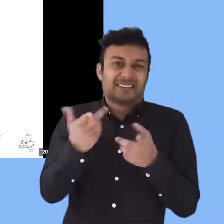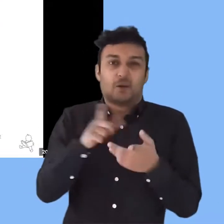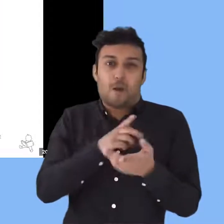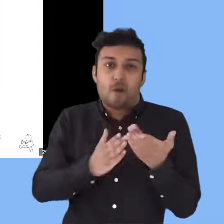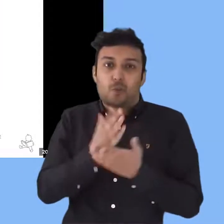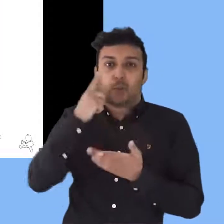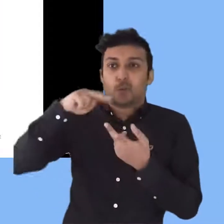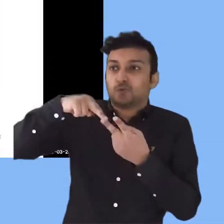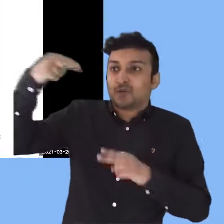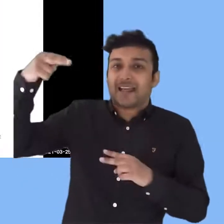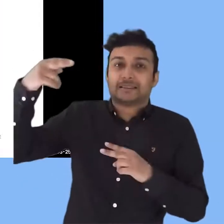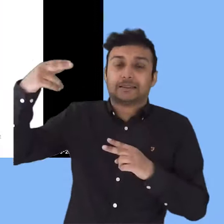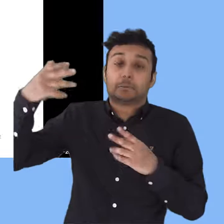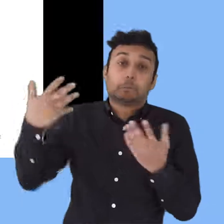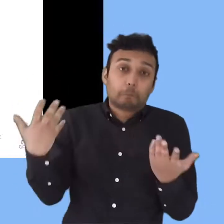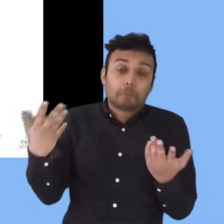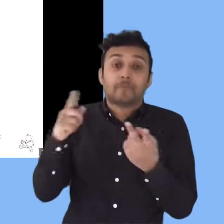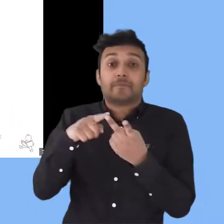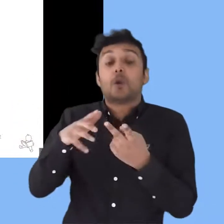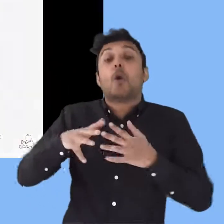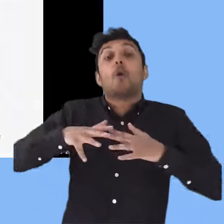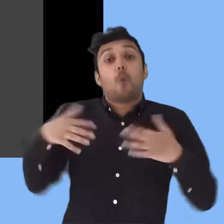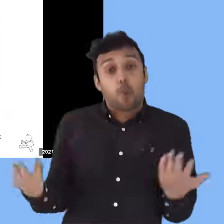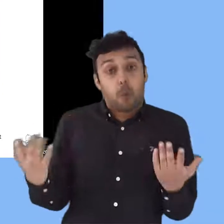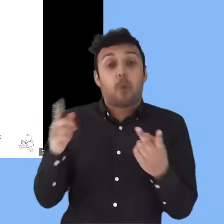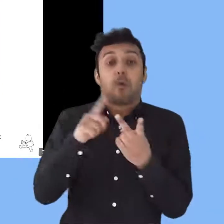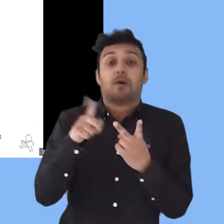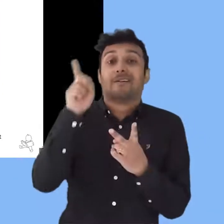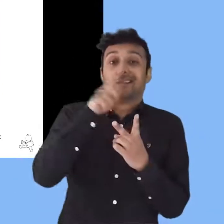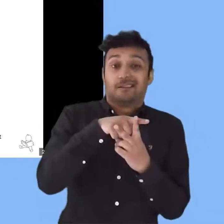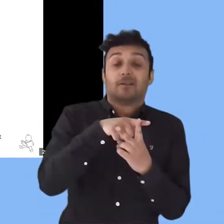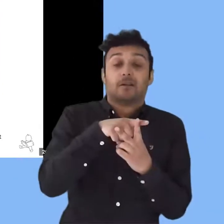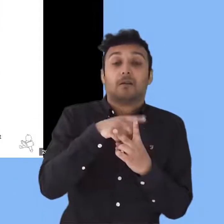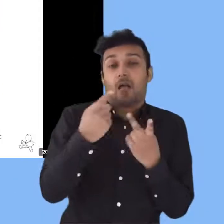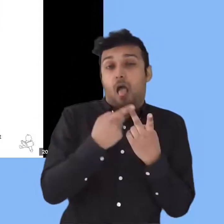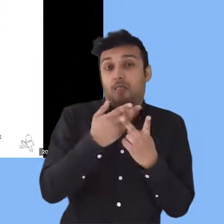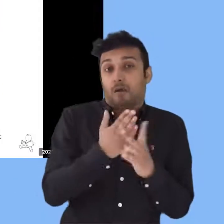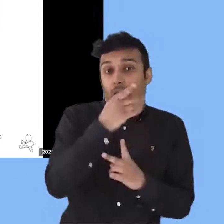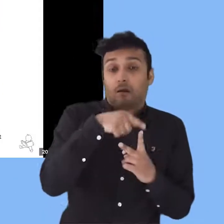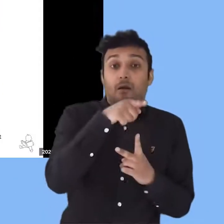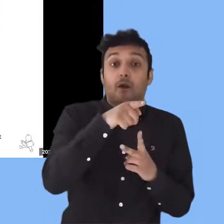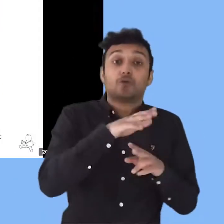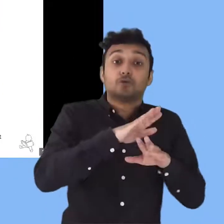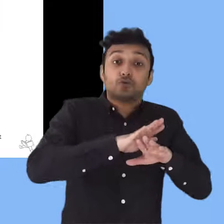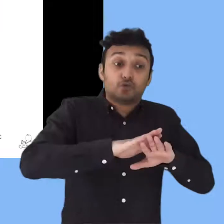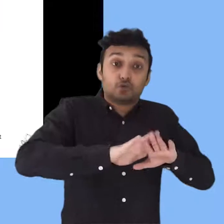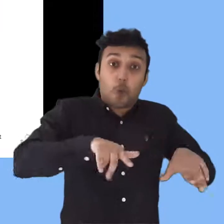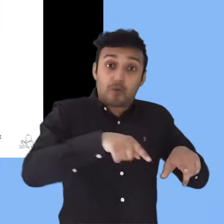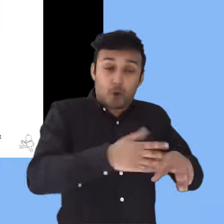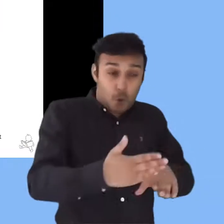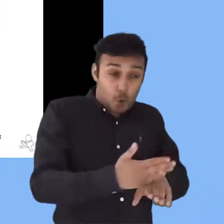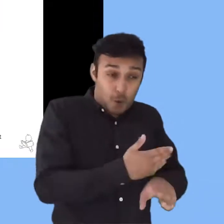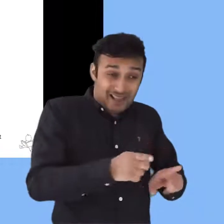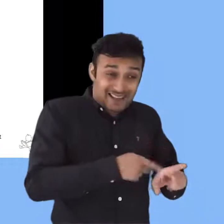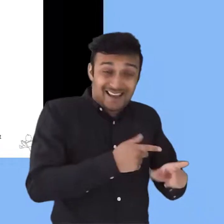educational achievement, or we accept that even with children in the early years, there is already a level of racial bias